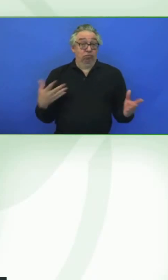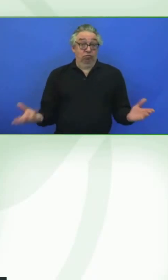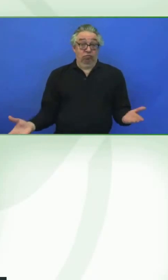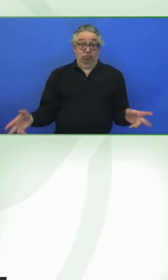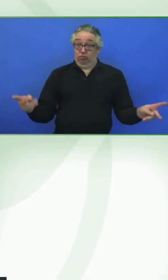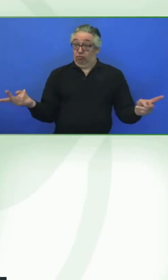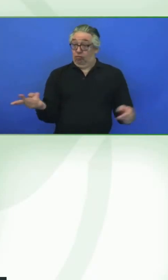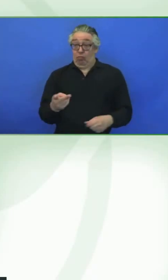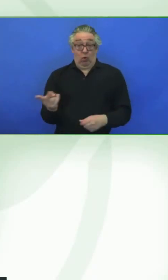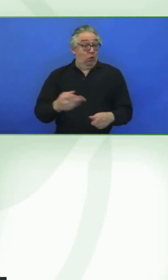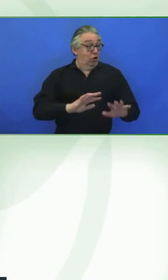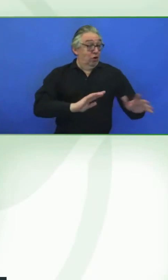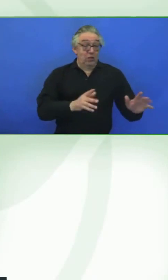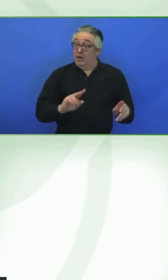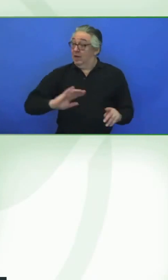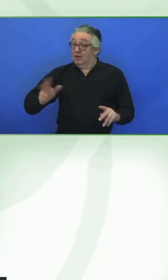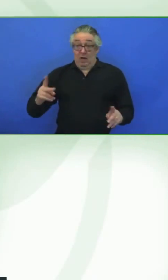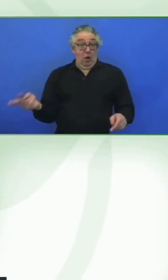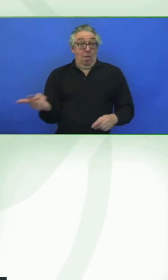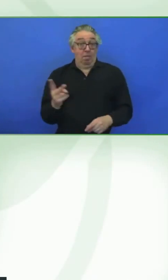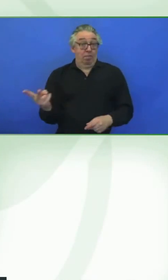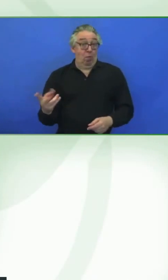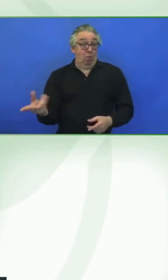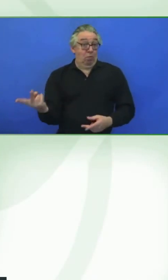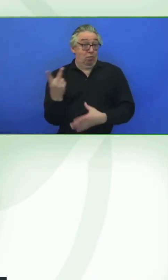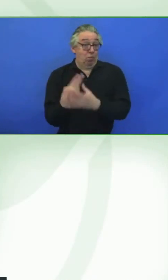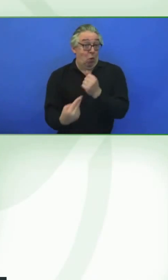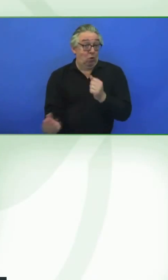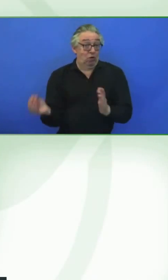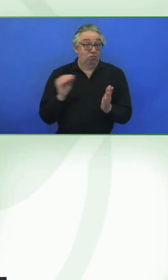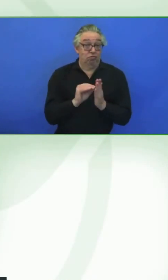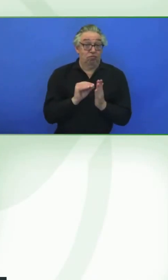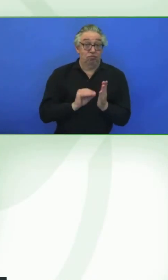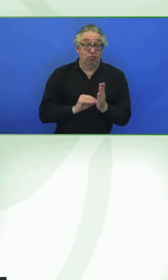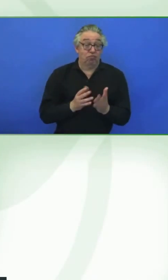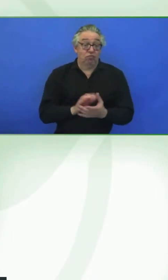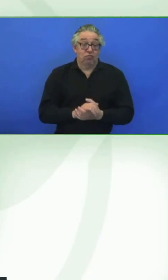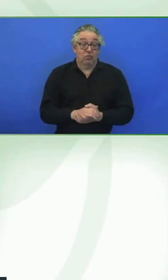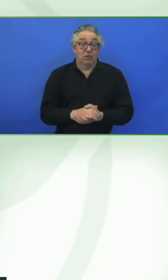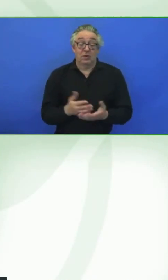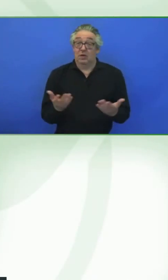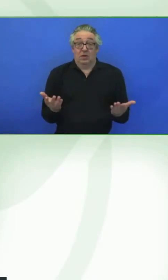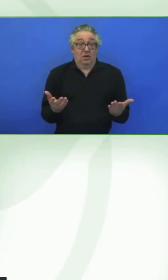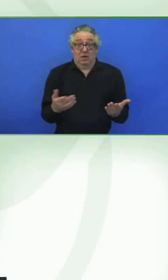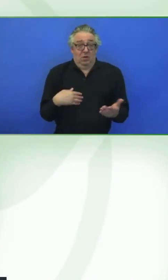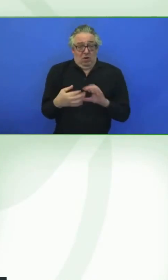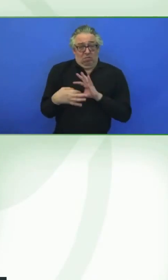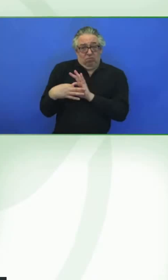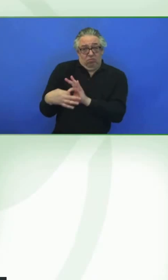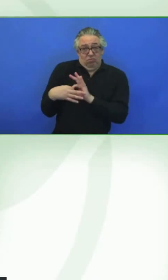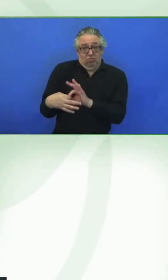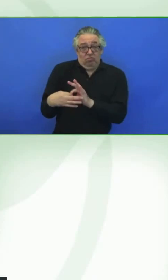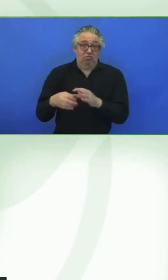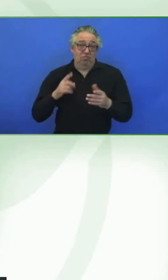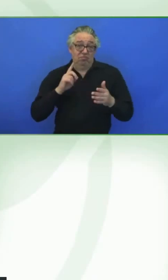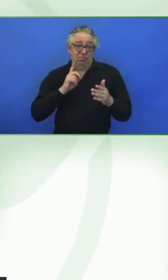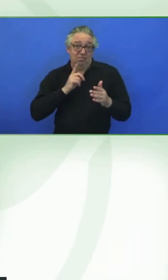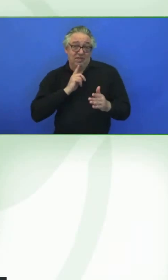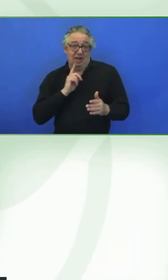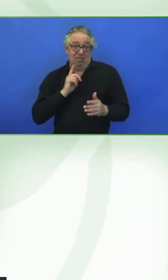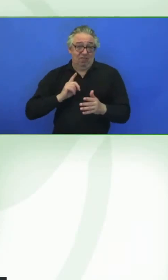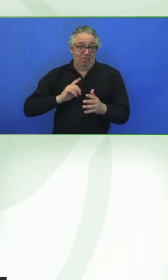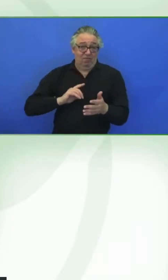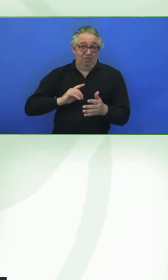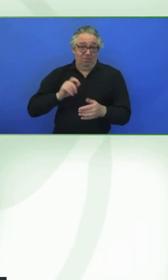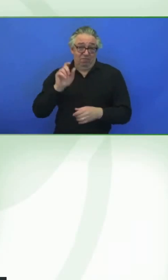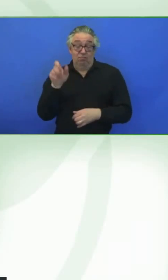and we work very closely with a deaf community. But you are right, sometimes